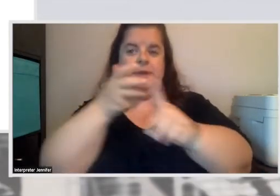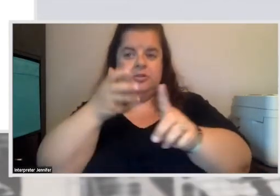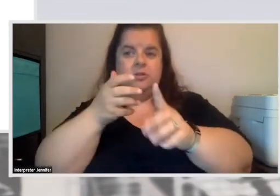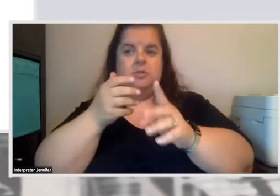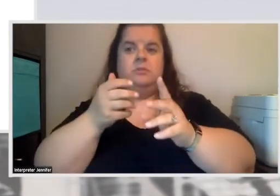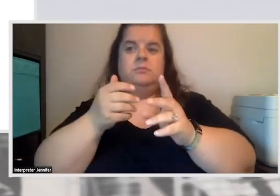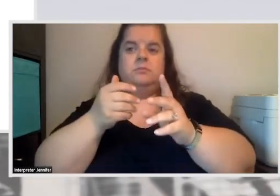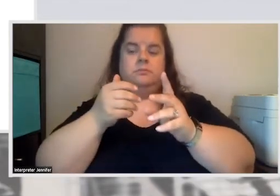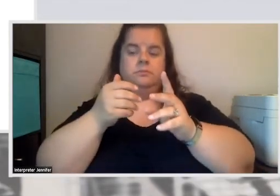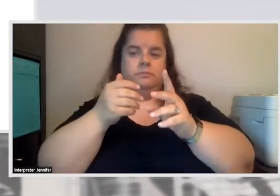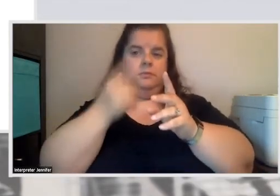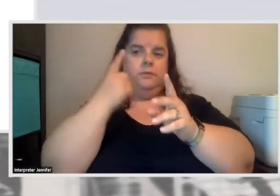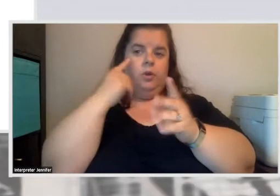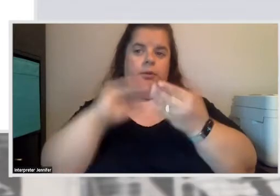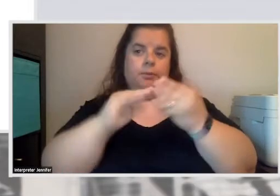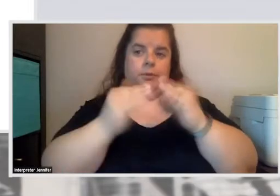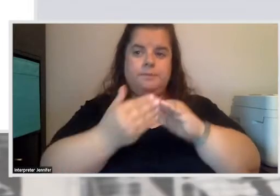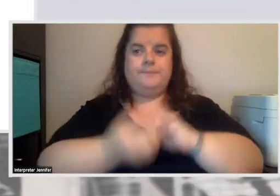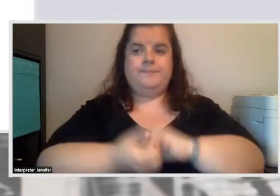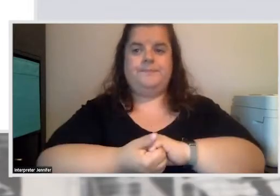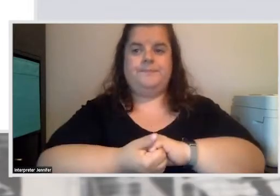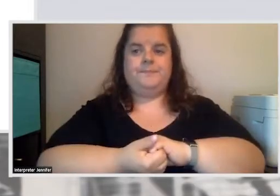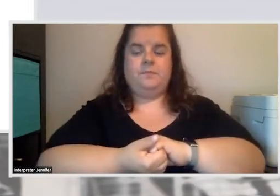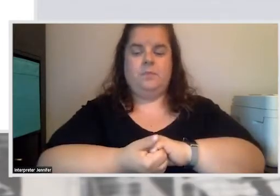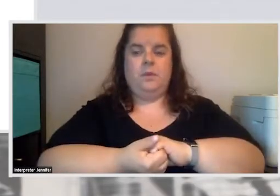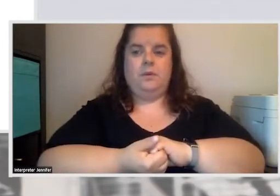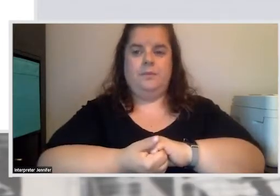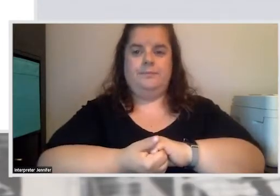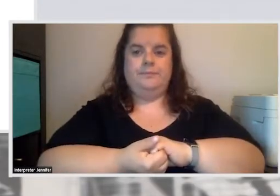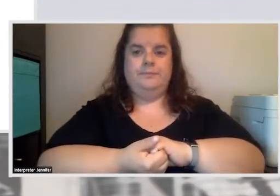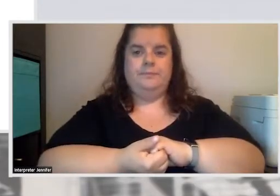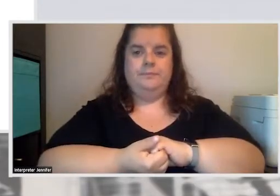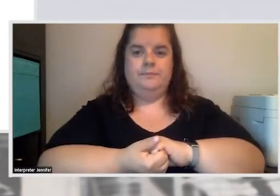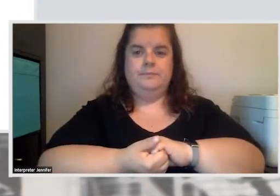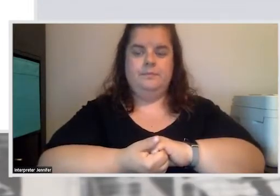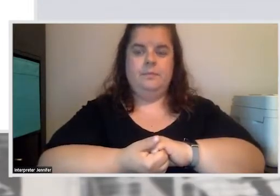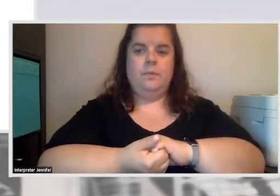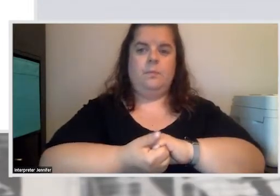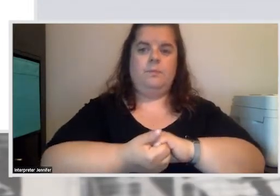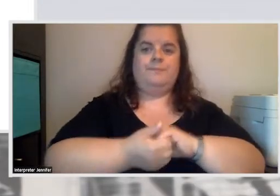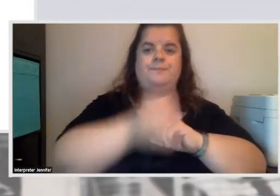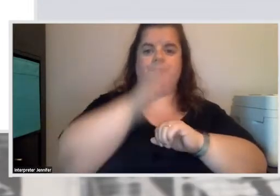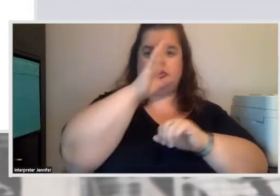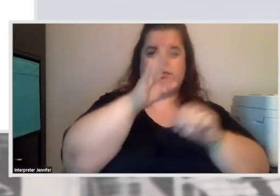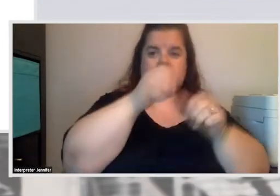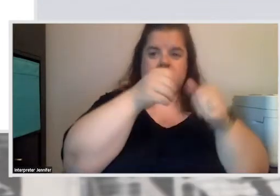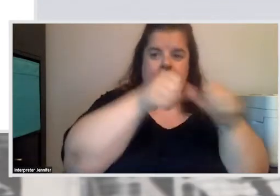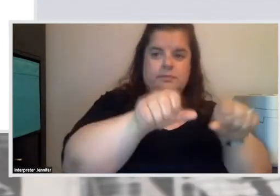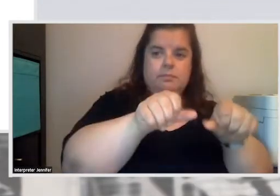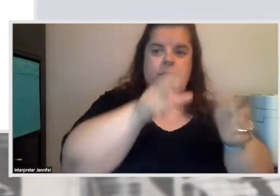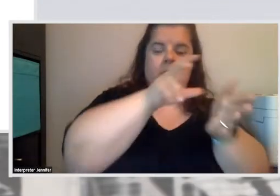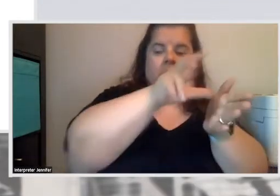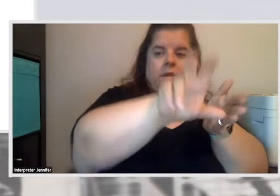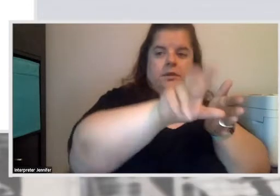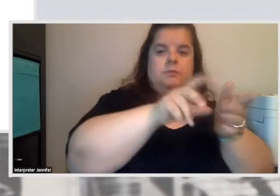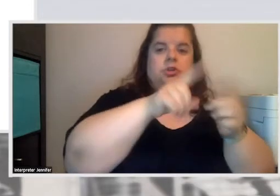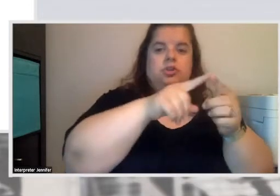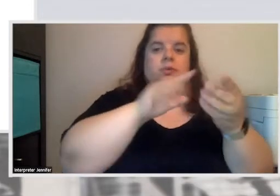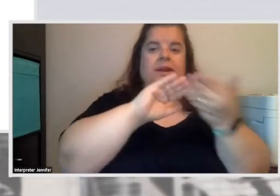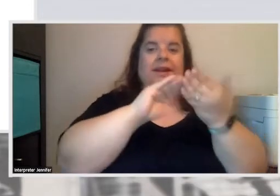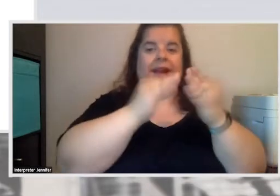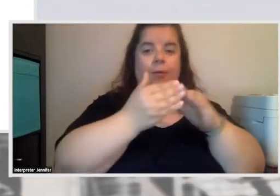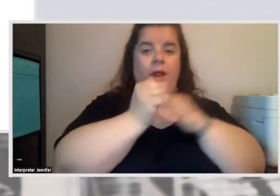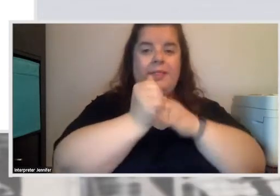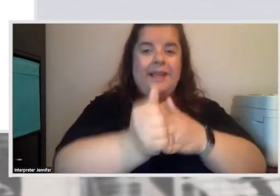our communities. The Neighborhood Initiatives Fund is direct investments in neighborhood-led and